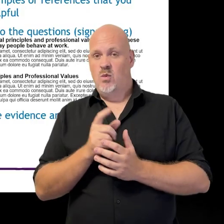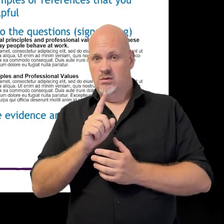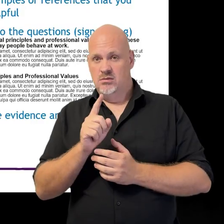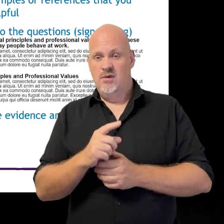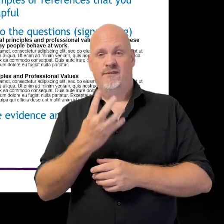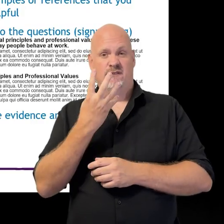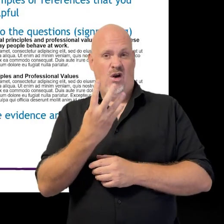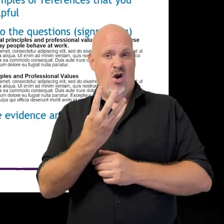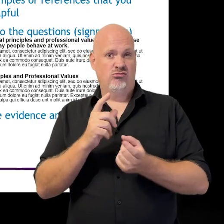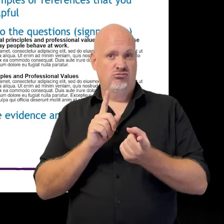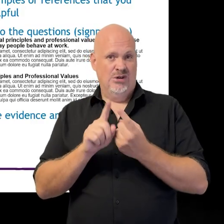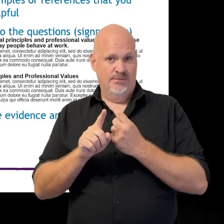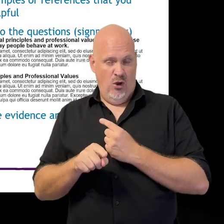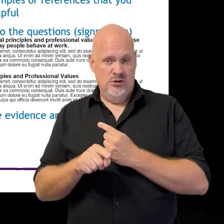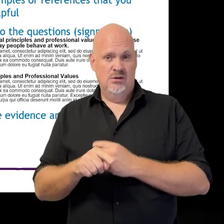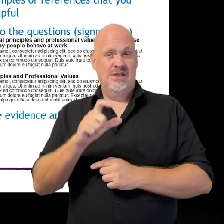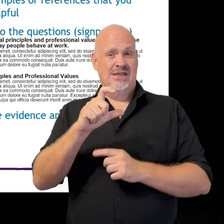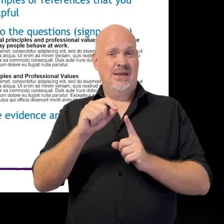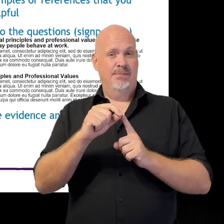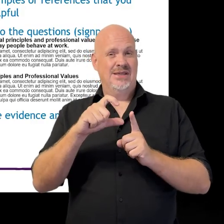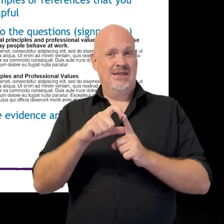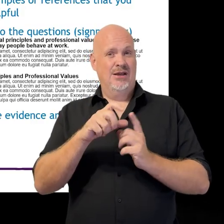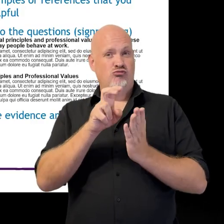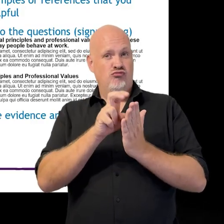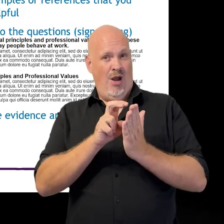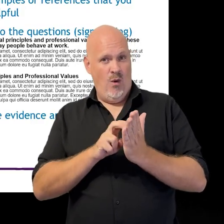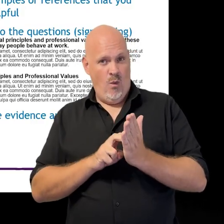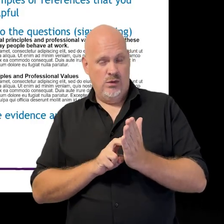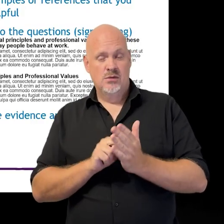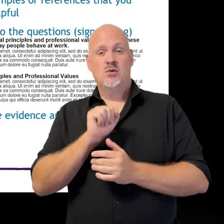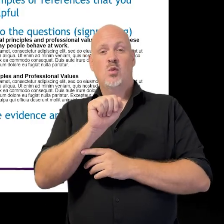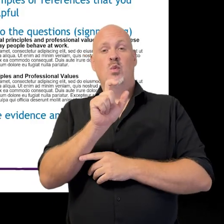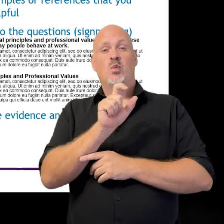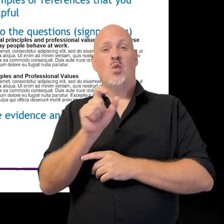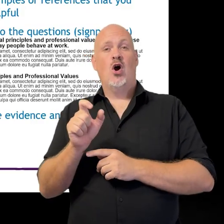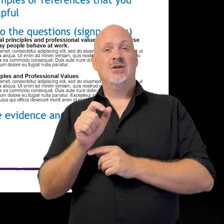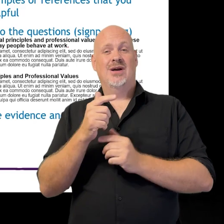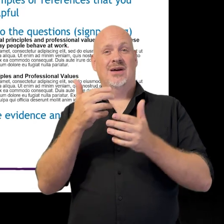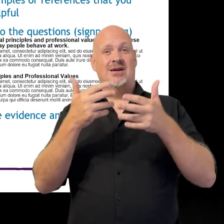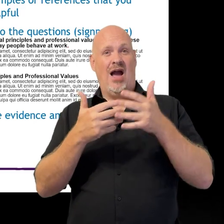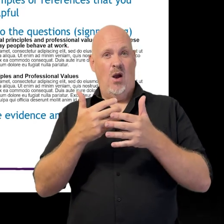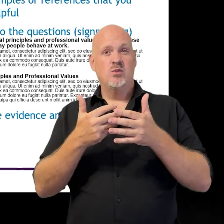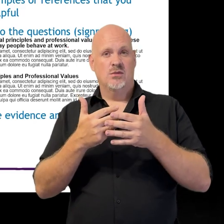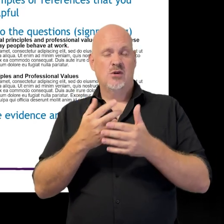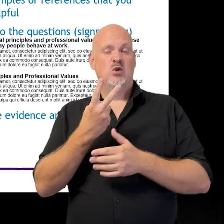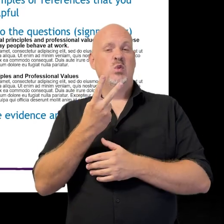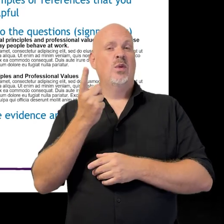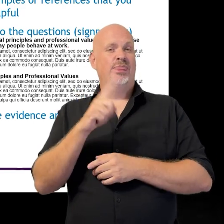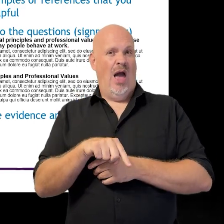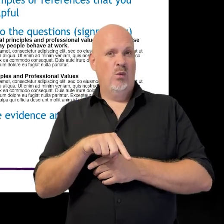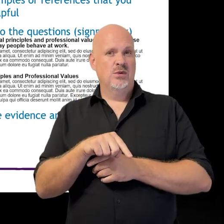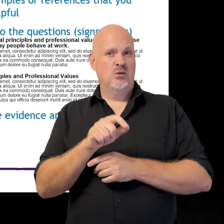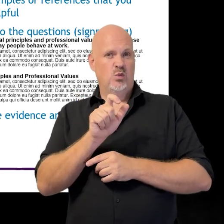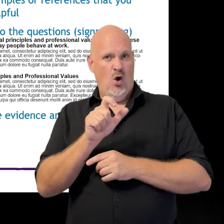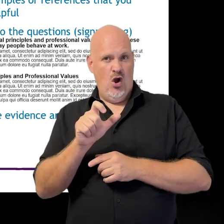all differs with different assessment briefs, but they're the specifications for this brief.